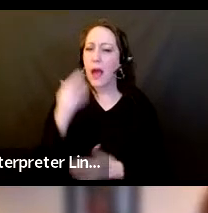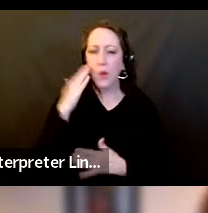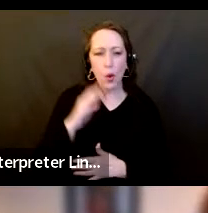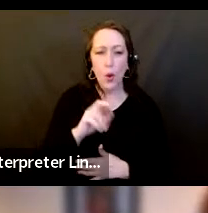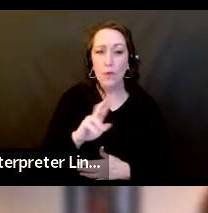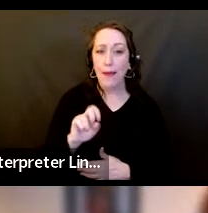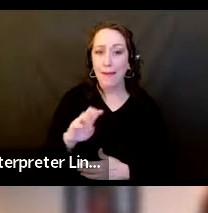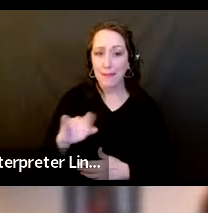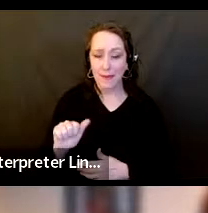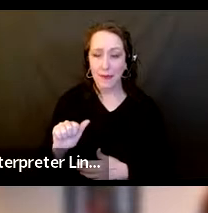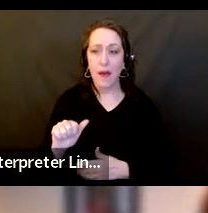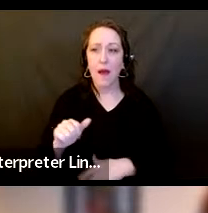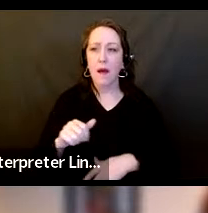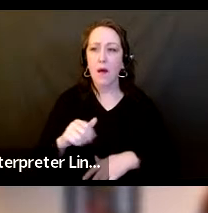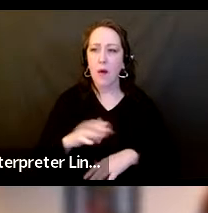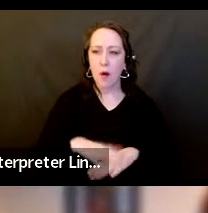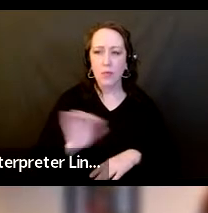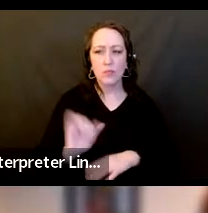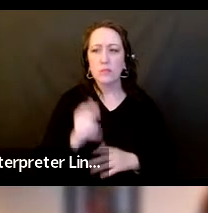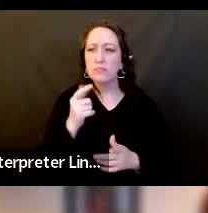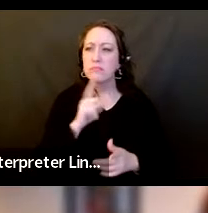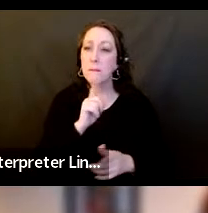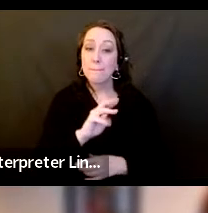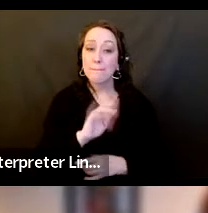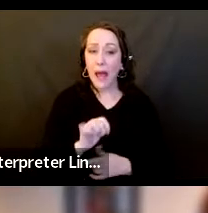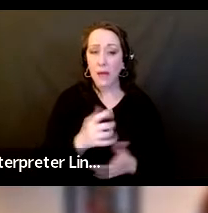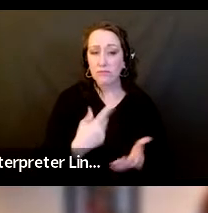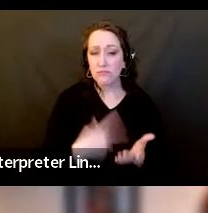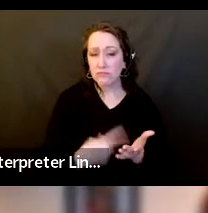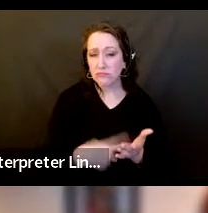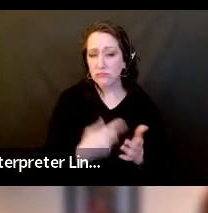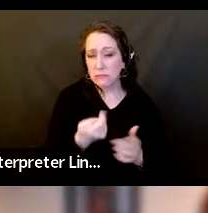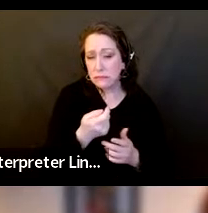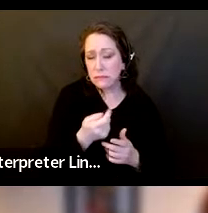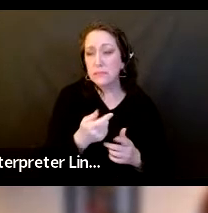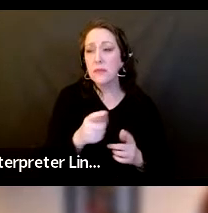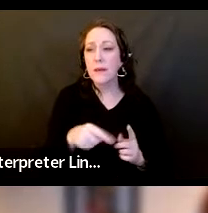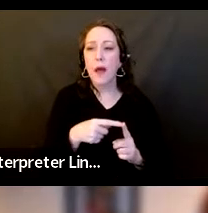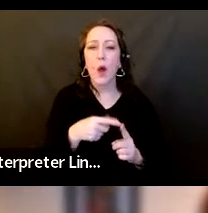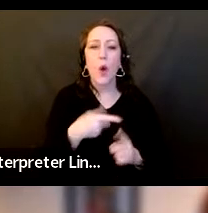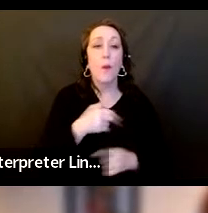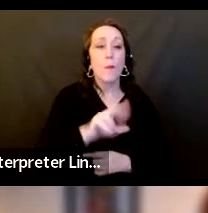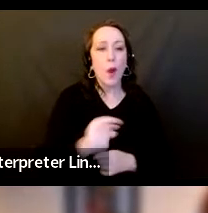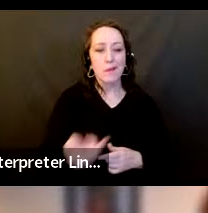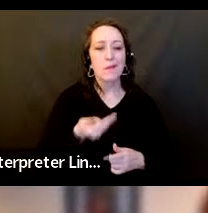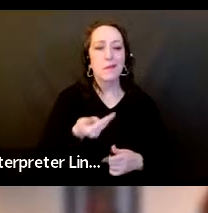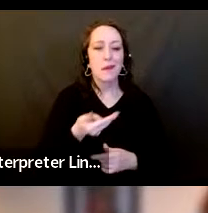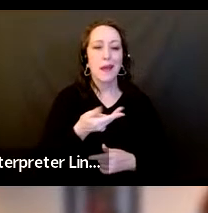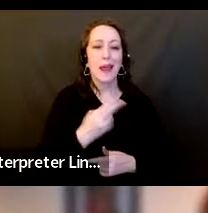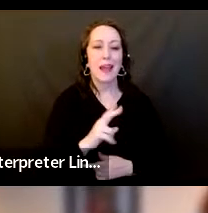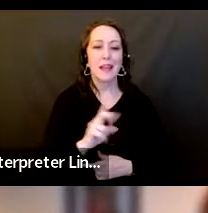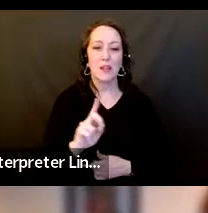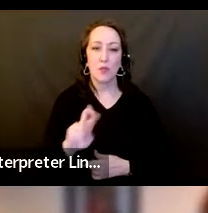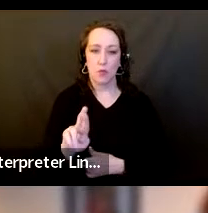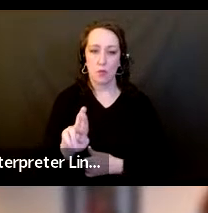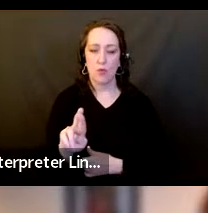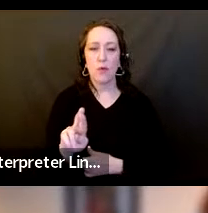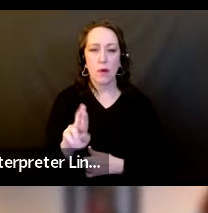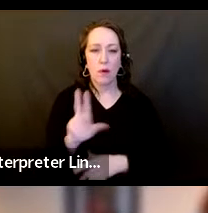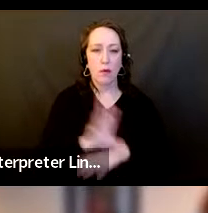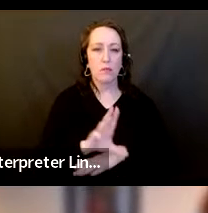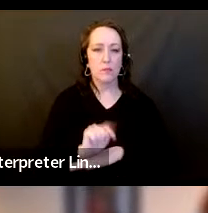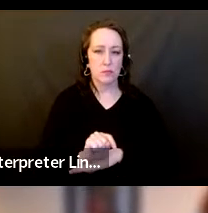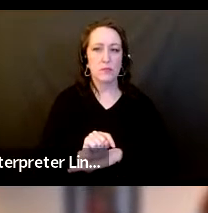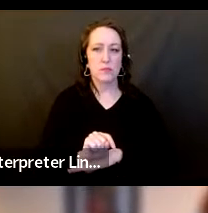as well, but Mike, do you want to talk a little bit about, so the port has hired HDR